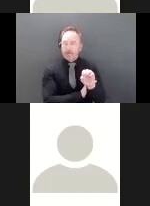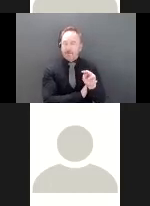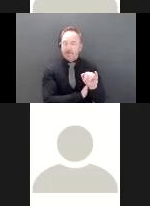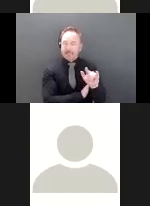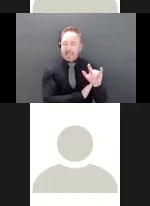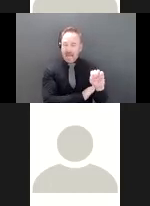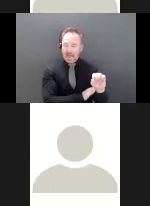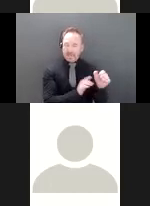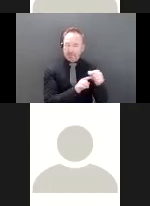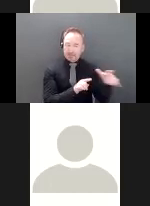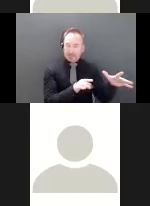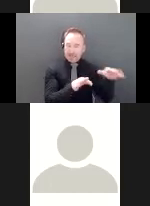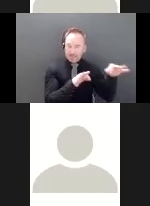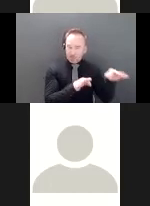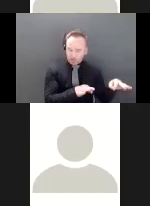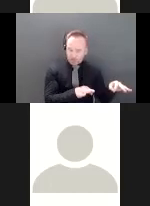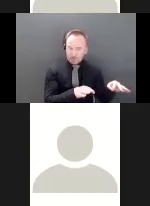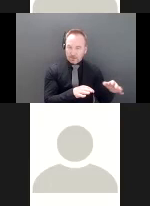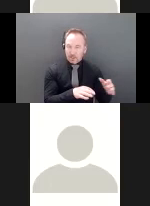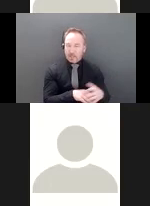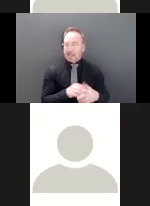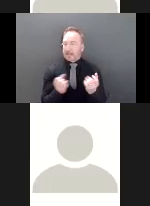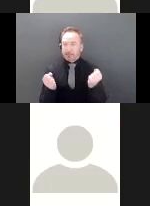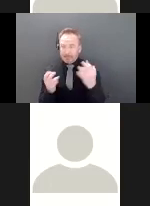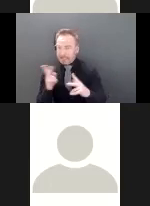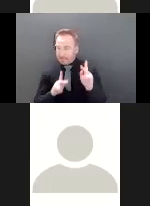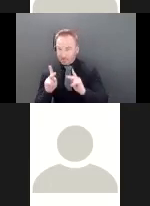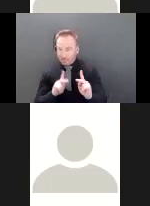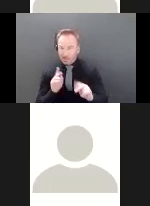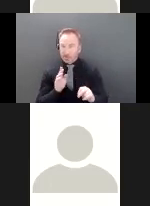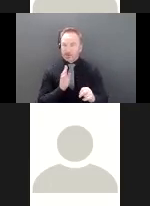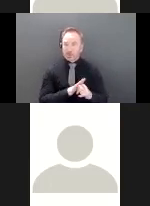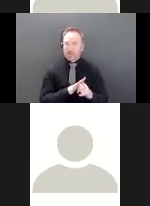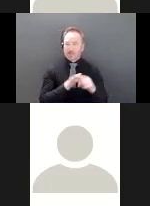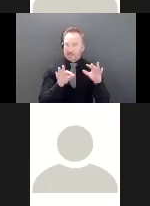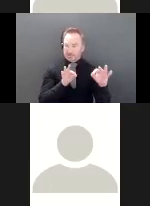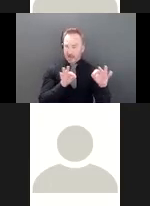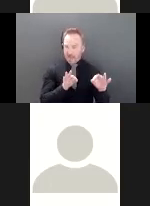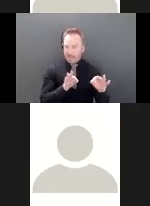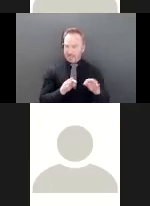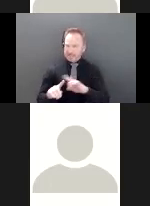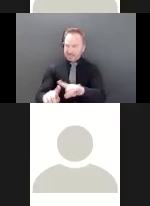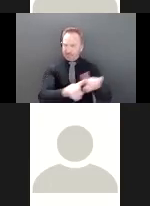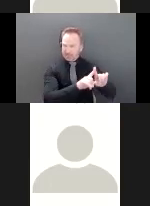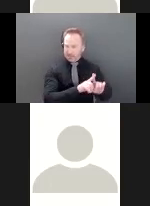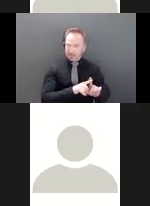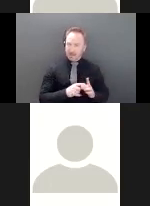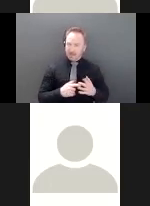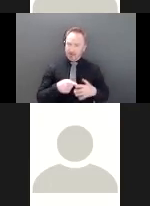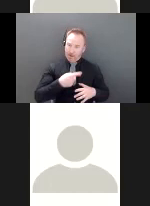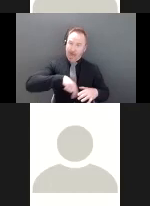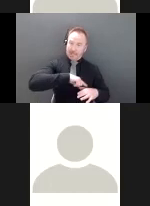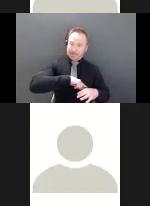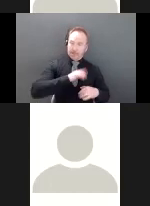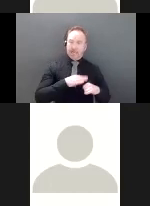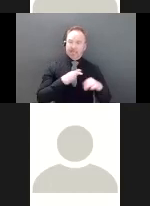we're using for you here. Everyone or many people doing this work define femicide differently, but femicide for us describes